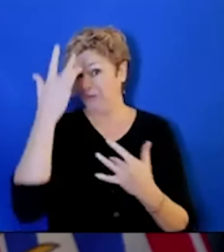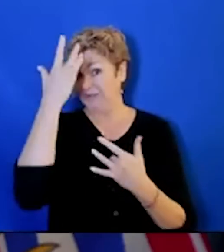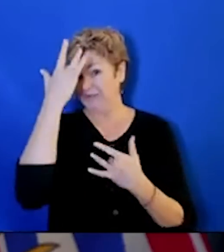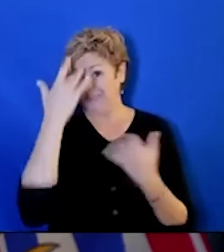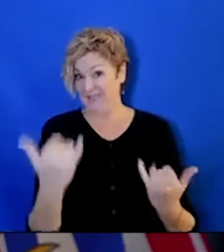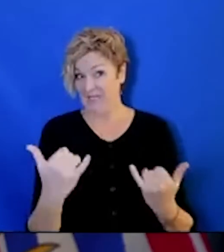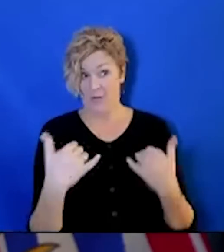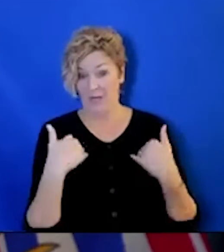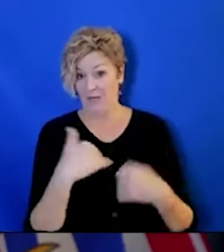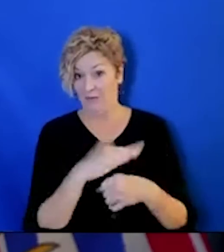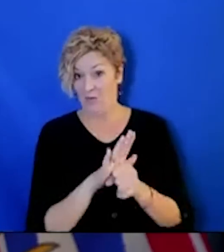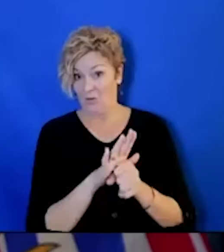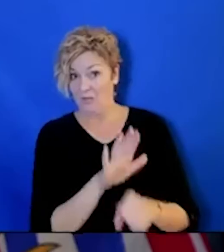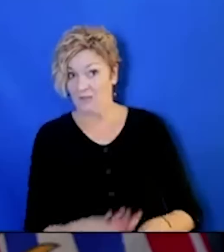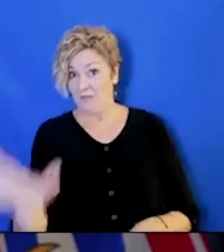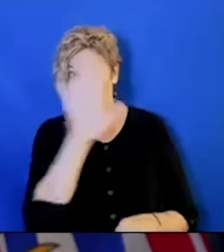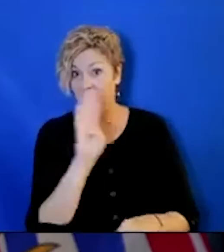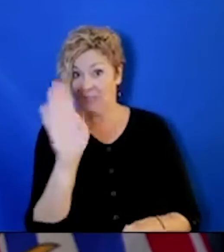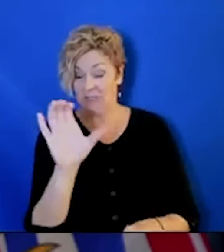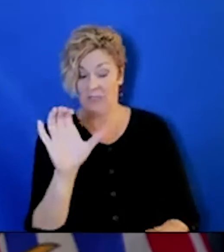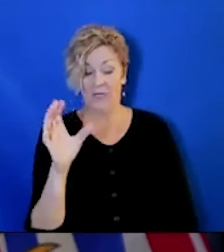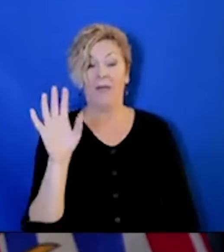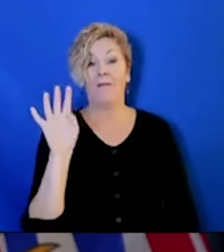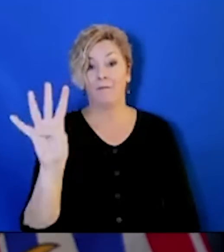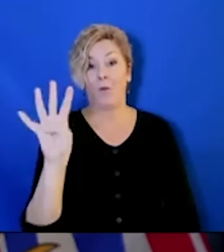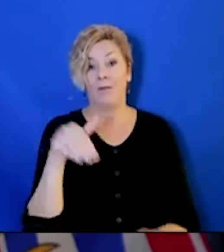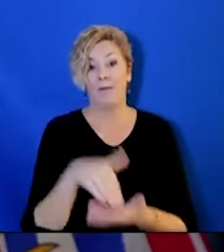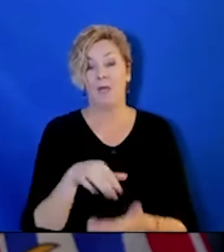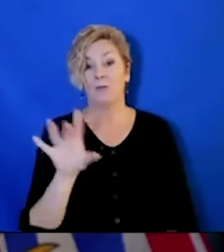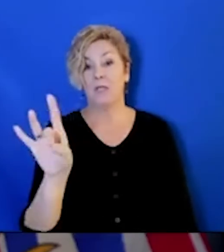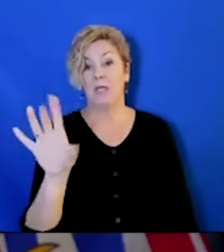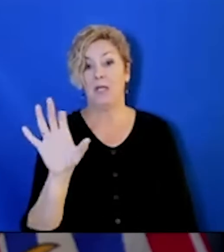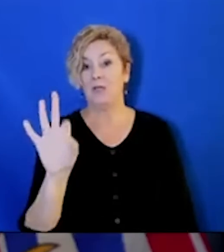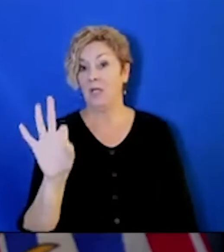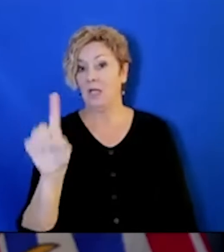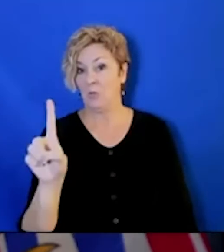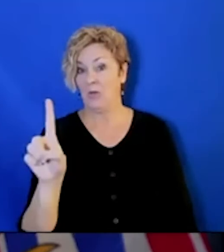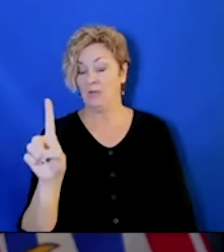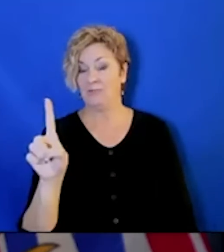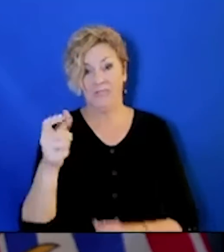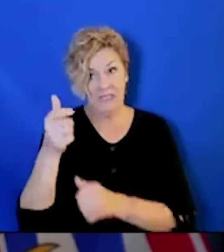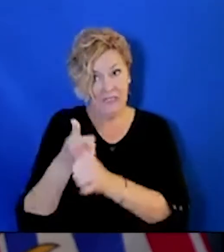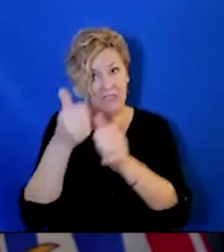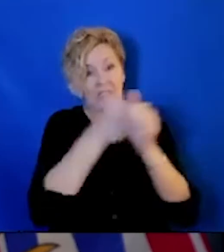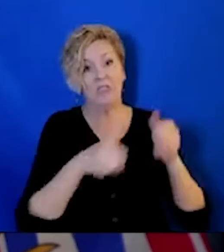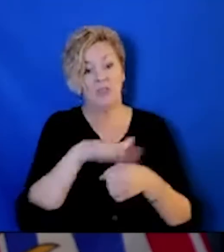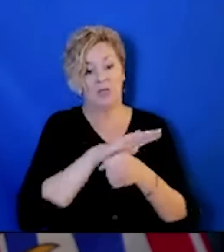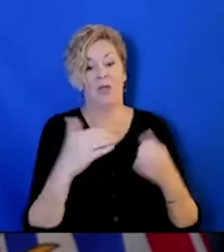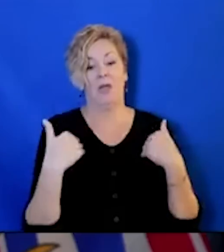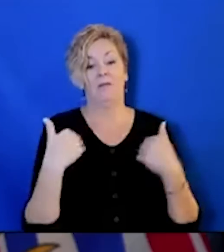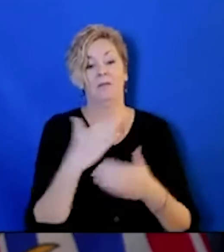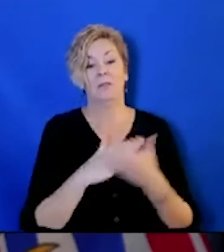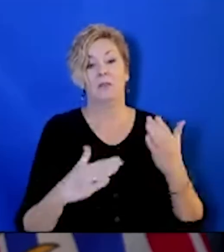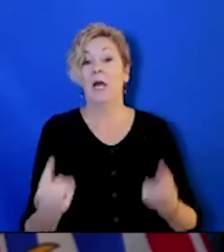4,891 active cases across BC, and as you can tell, in all health authorities, of whom we now have